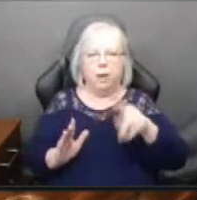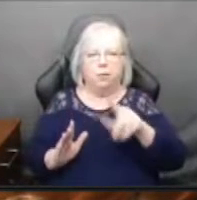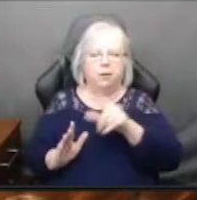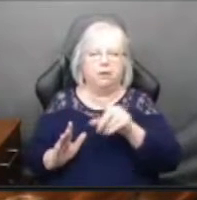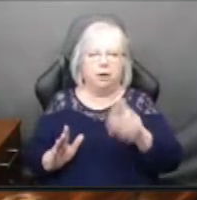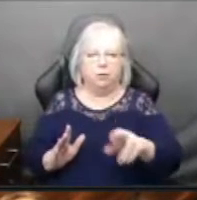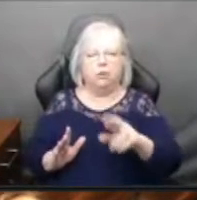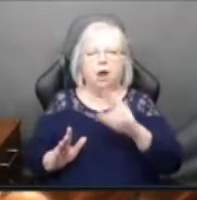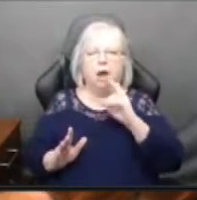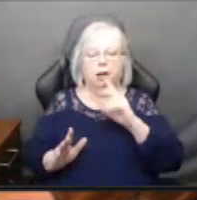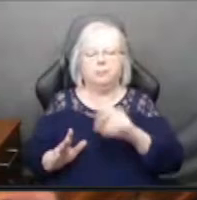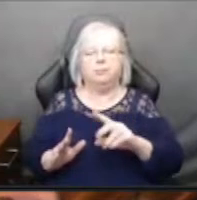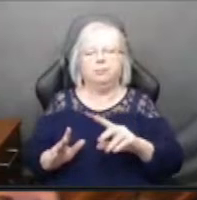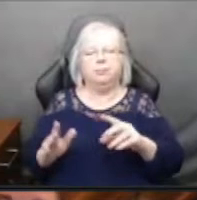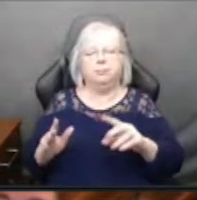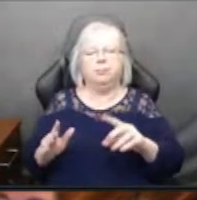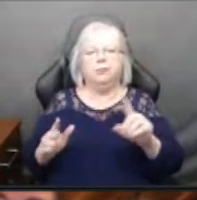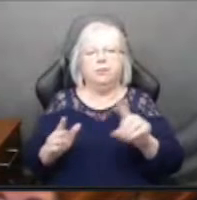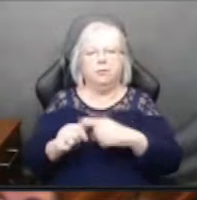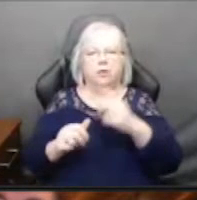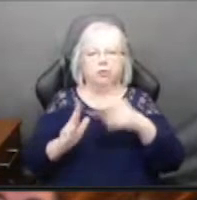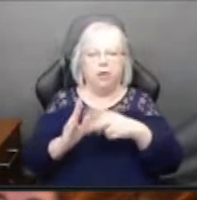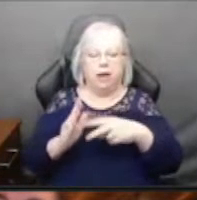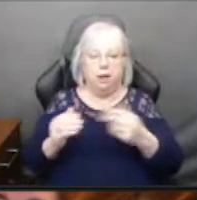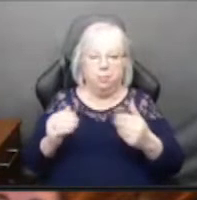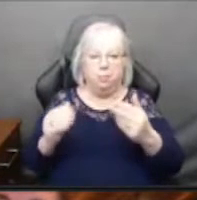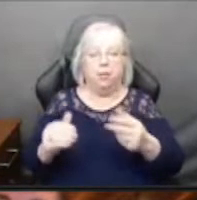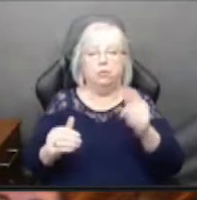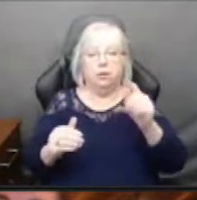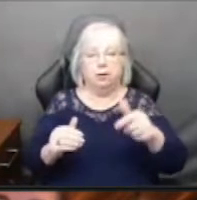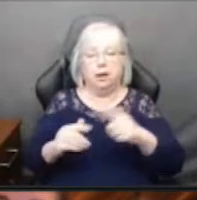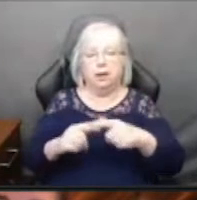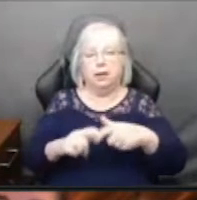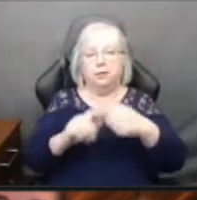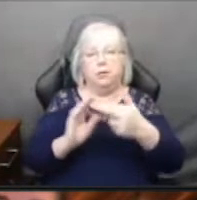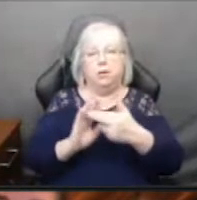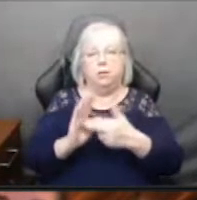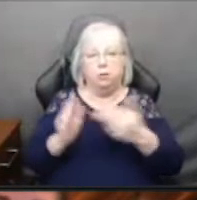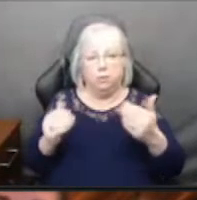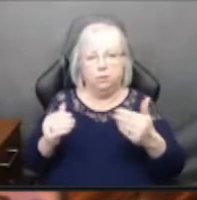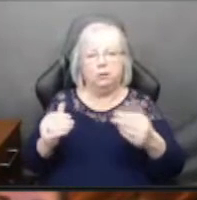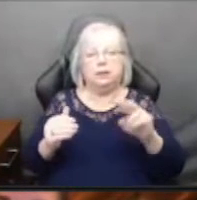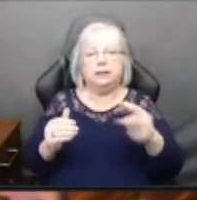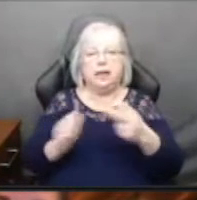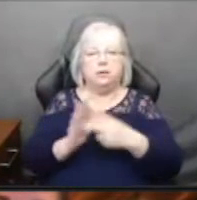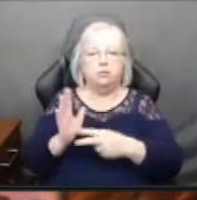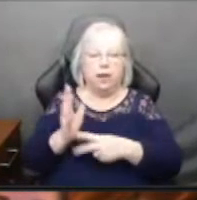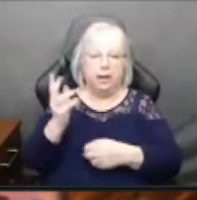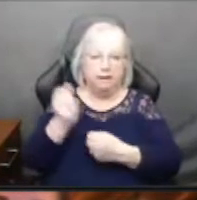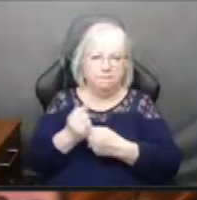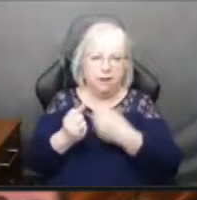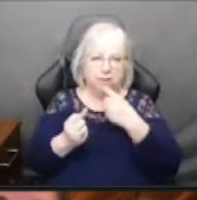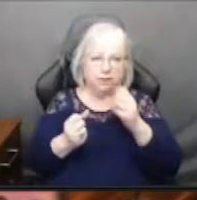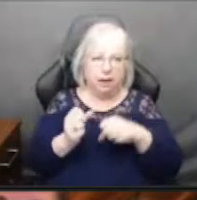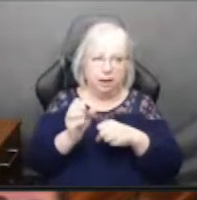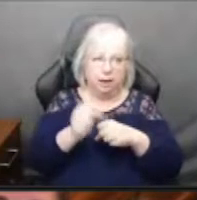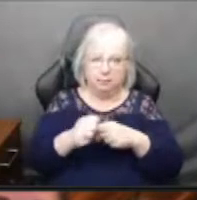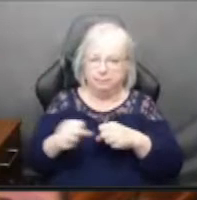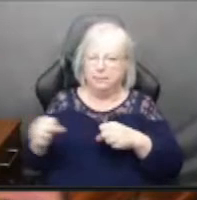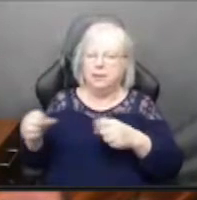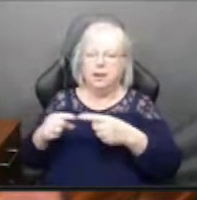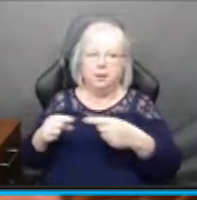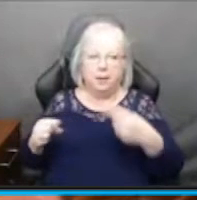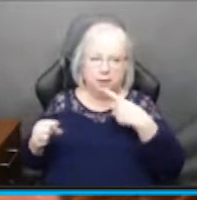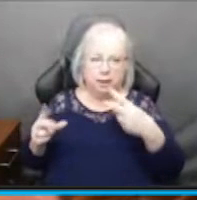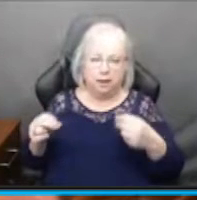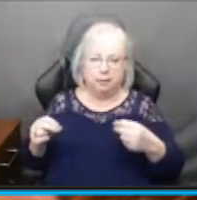purposes, first reading. Move to suspend the rules and place on second reading. Second. We have a motion and second. All those in favor, please say aye. Aye. All those opposed,